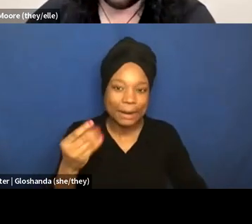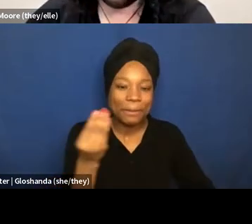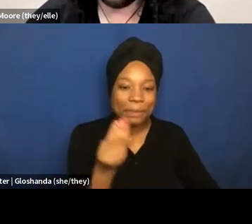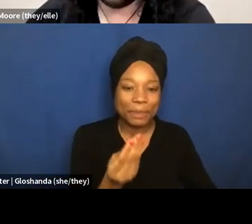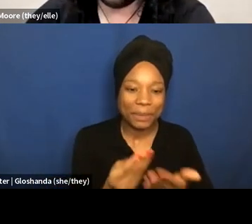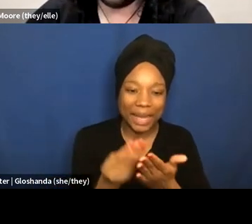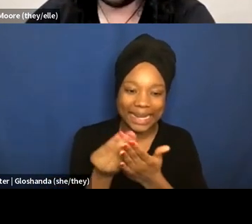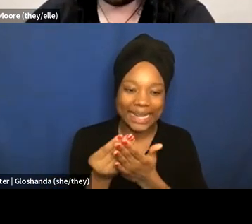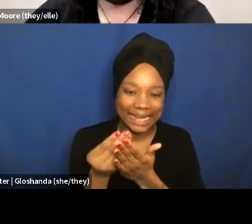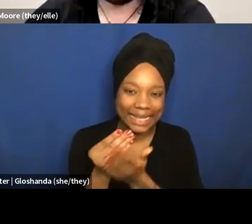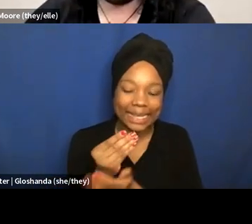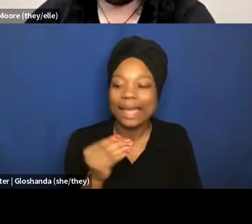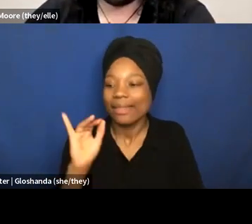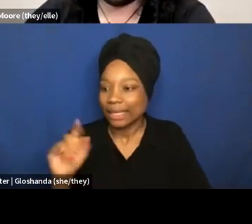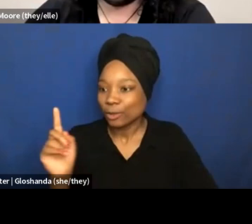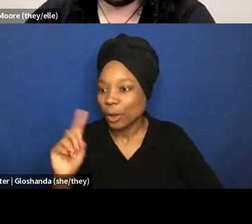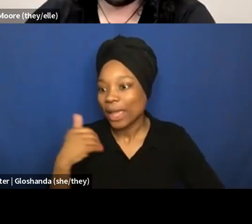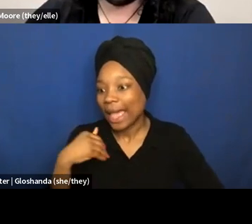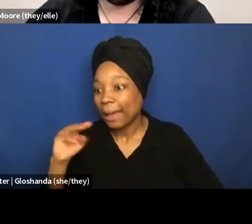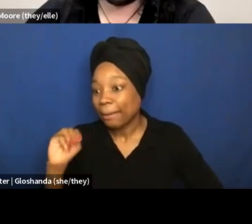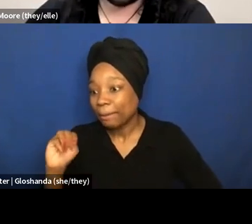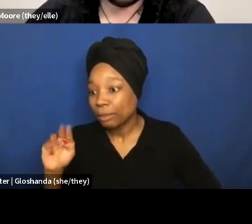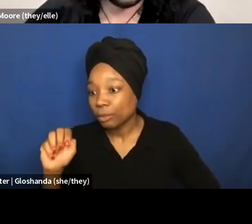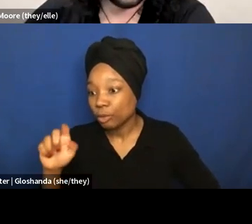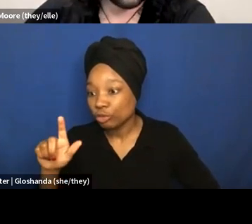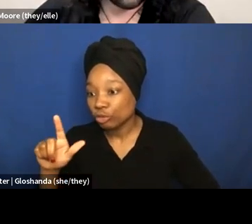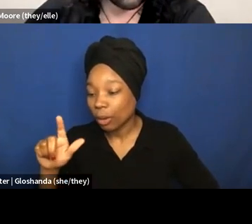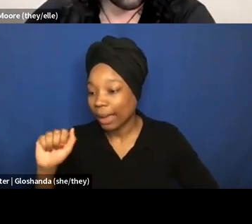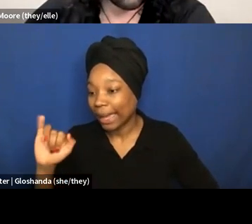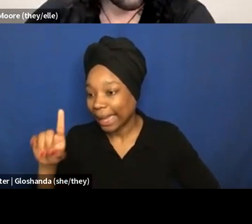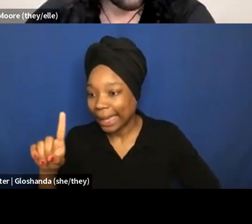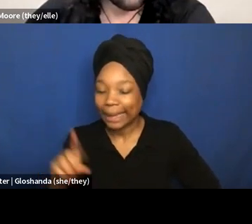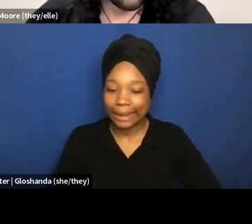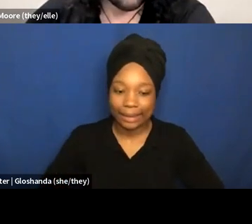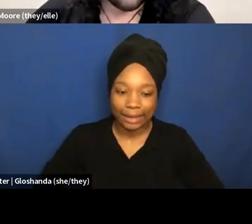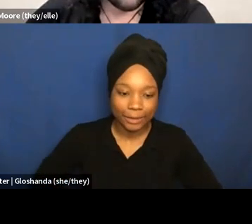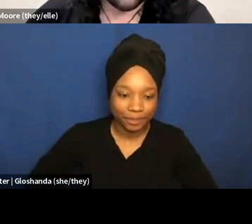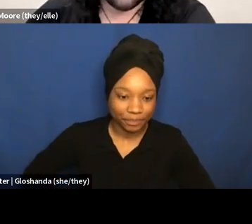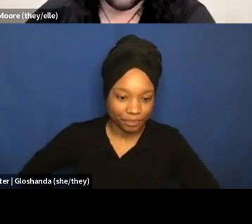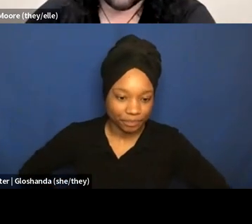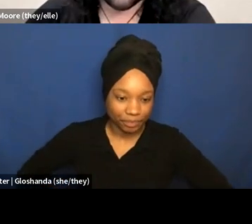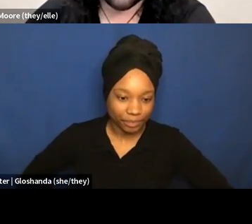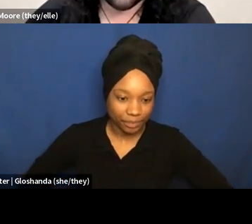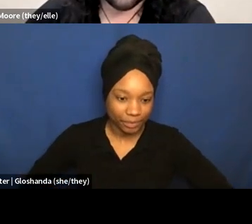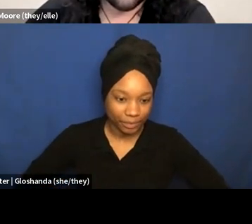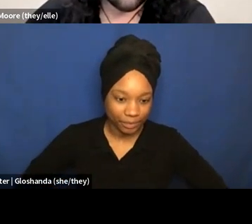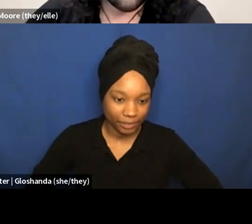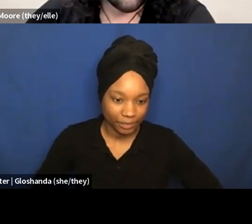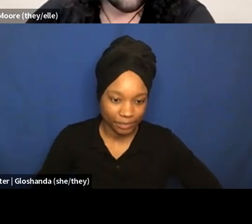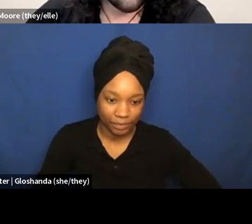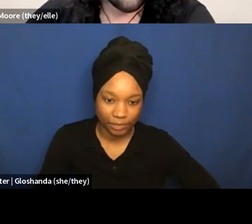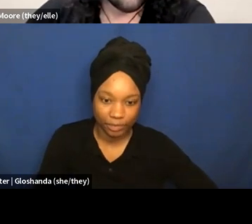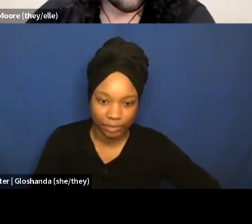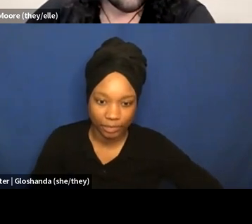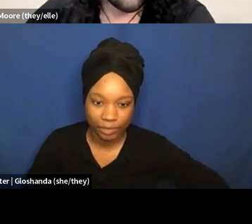where redistribution comes in. That's where mutual aid comes in. I'm going to uplift a resource that I'm going to put in the chat called Ride